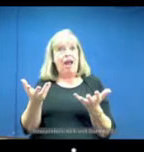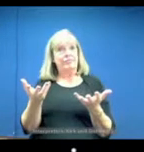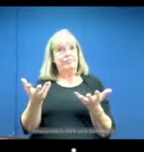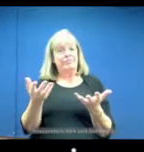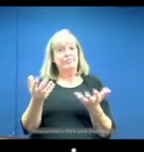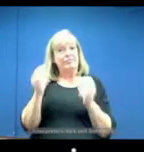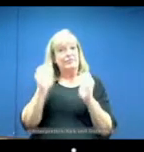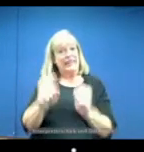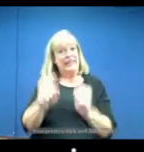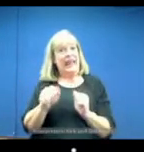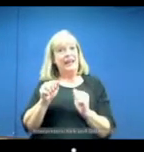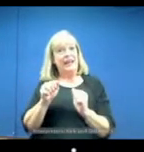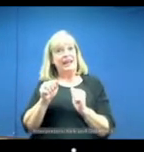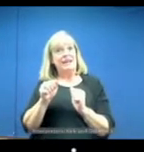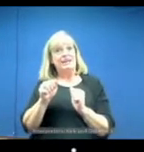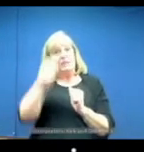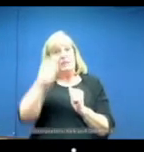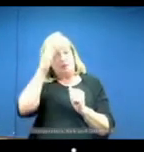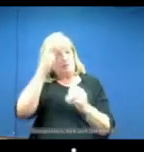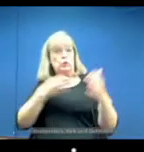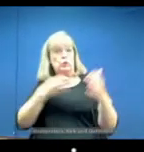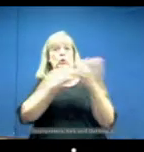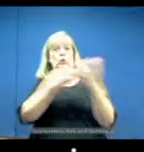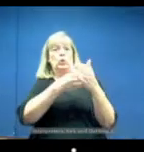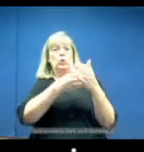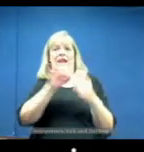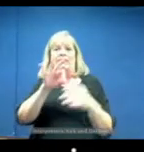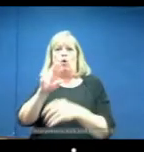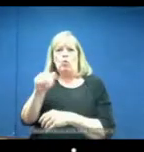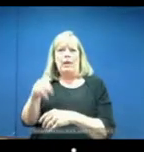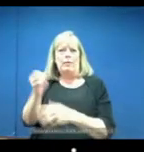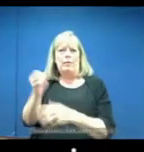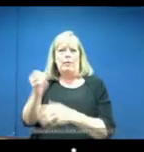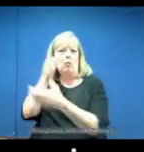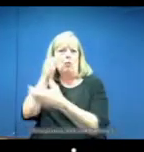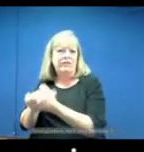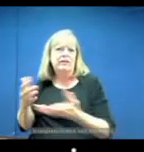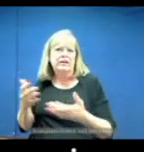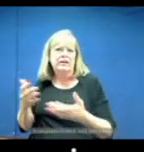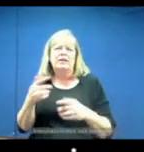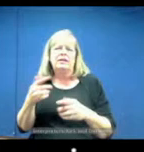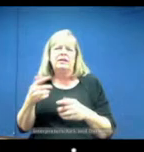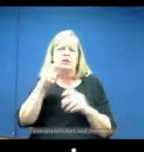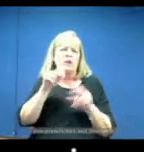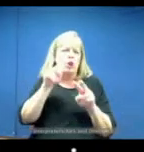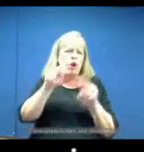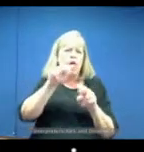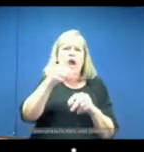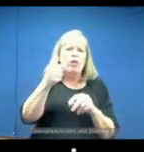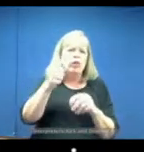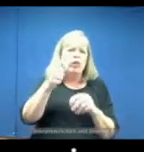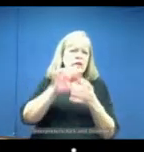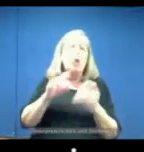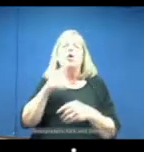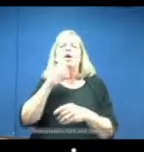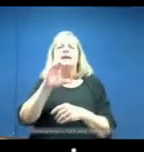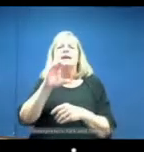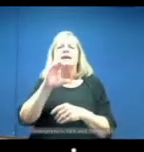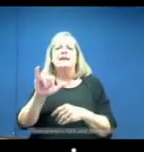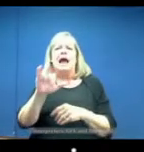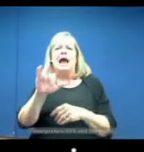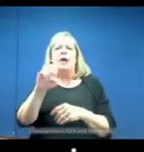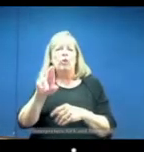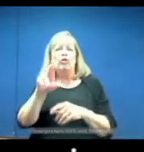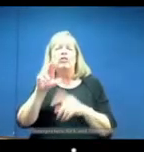prosecuted for raping your wife. I want to go up. I just want to review cyberstalking and stalking. Cyberstalking is